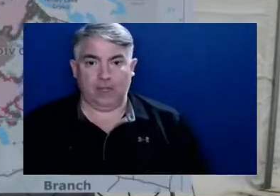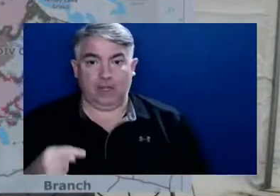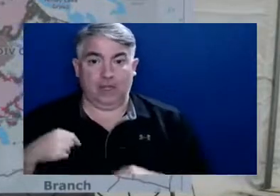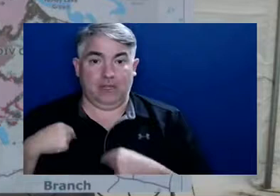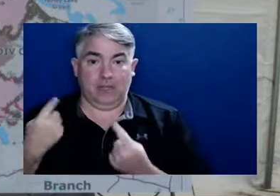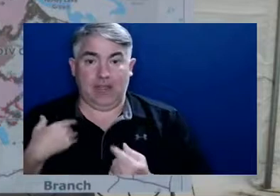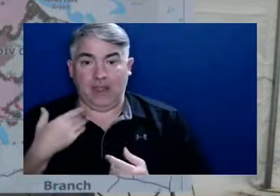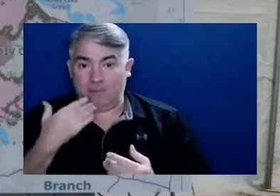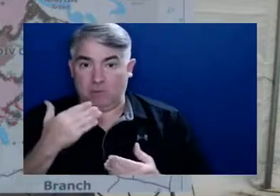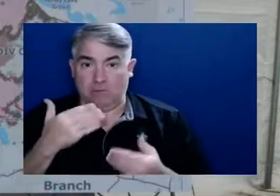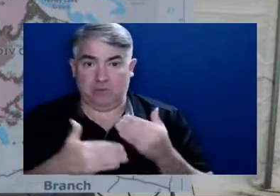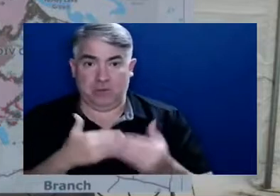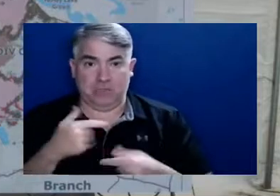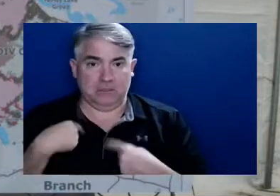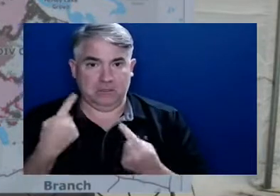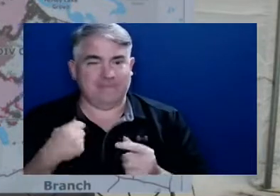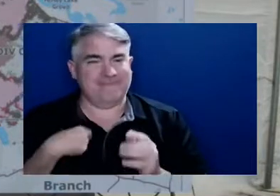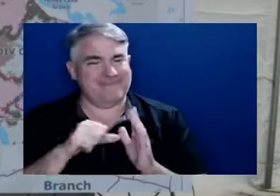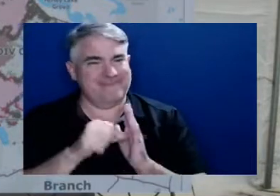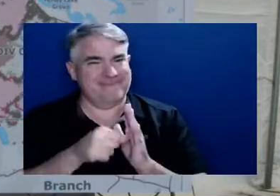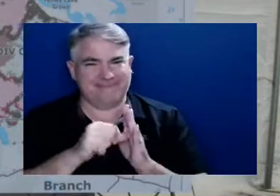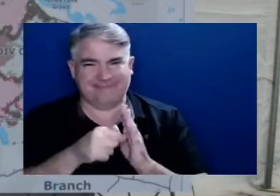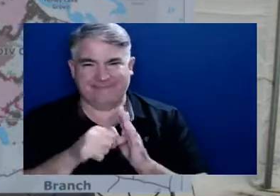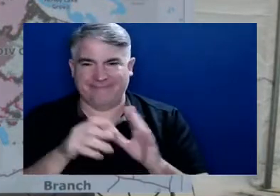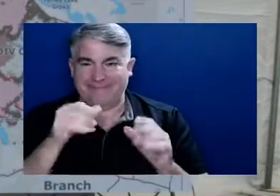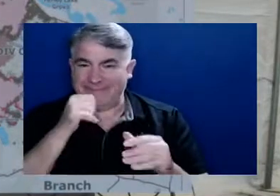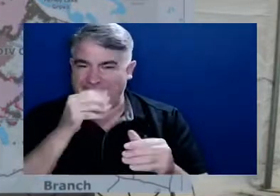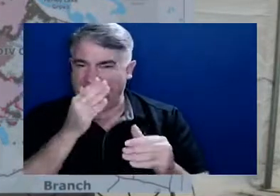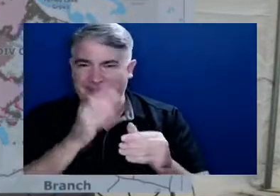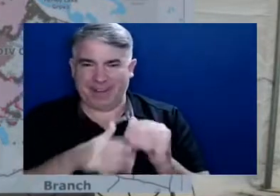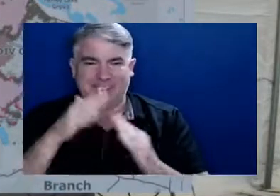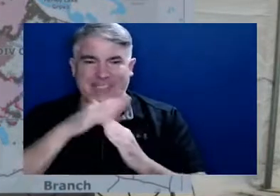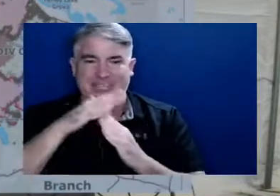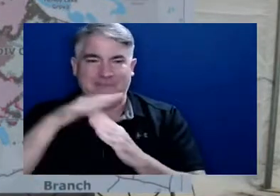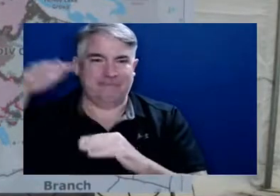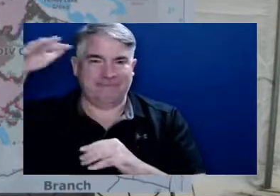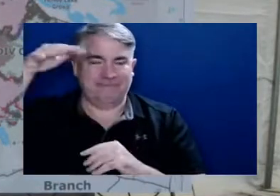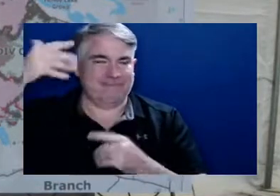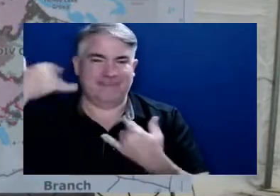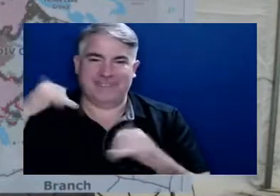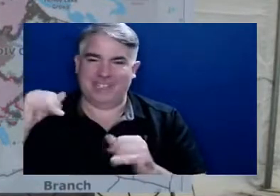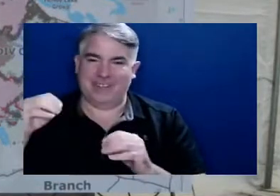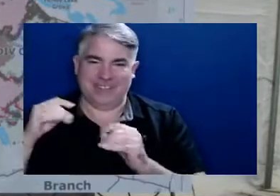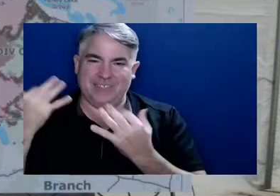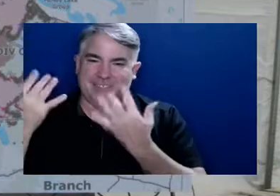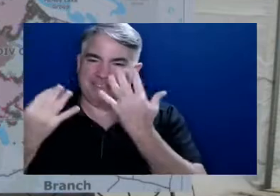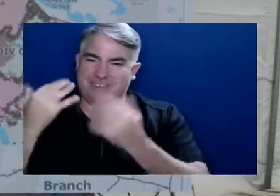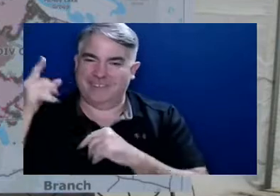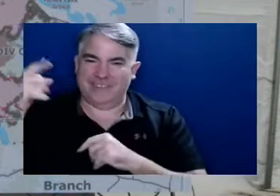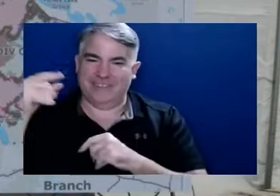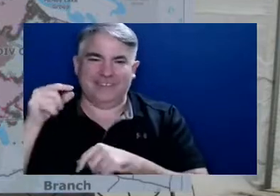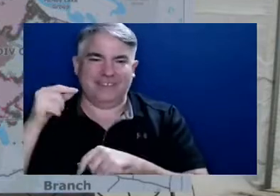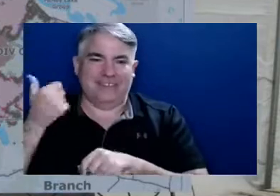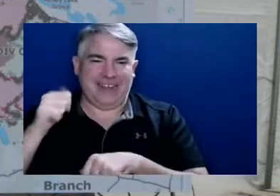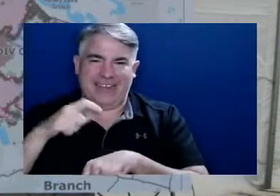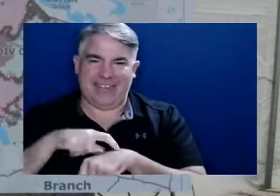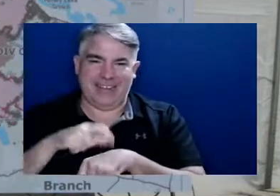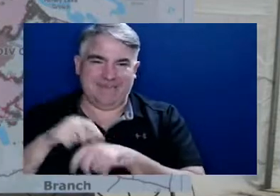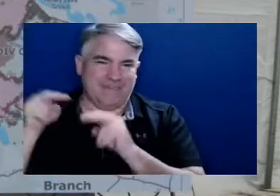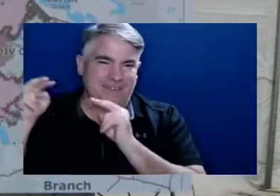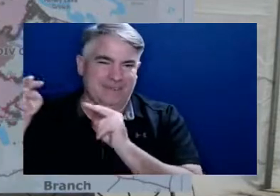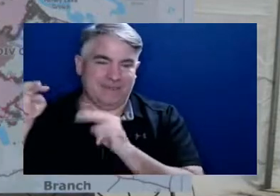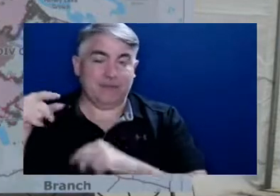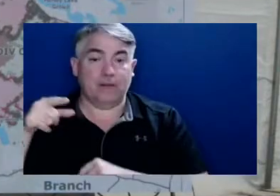this is not over on the top. This is thing can get up and move at any time. So the areas of Little Valley and Old Station,